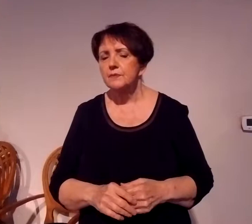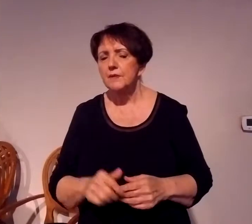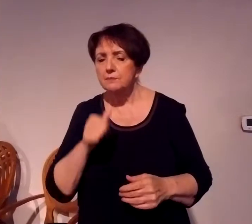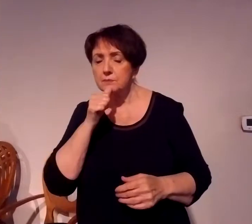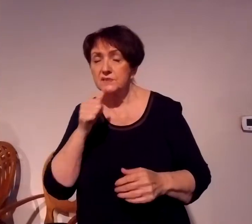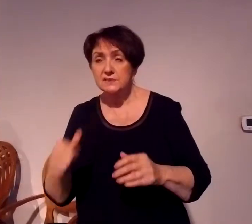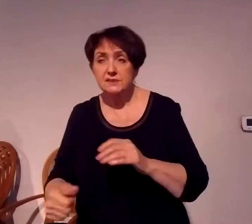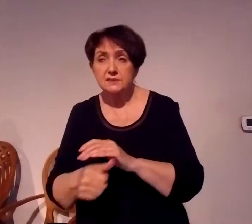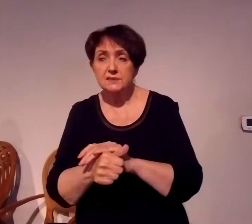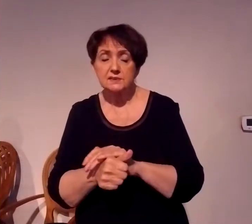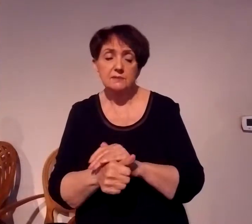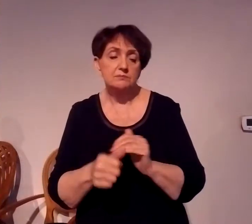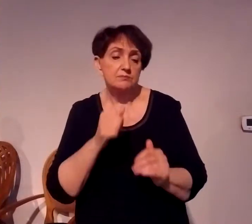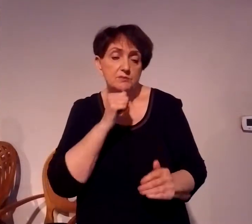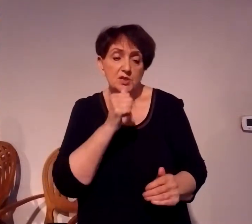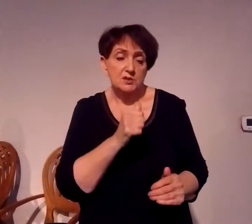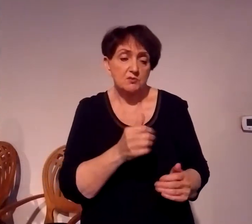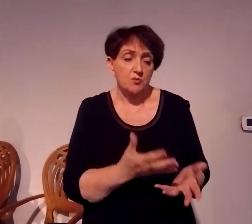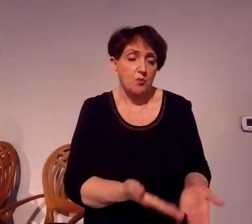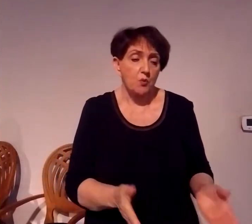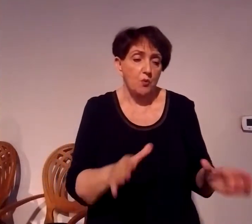Mysticism does not wrap its initiates